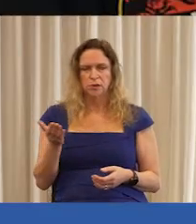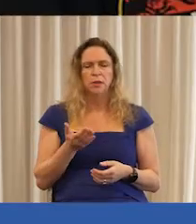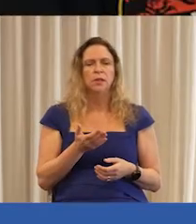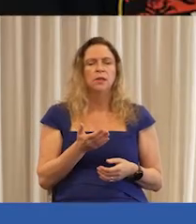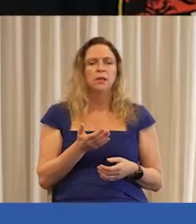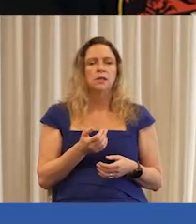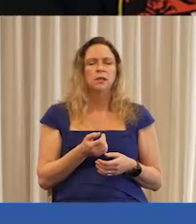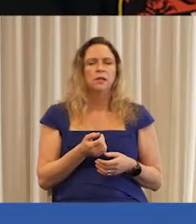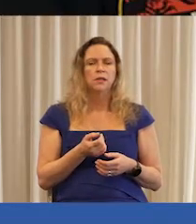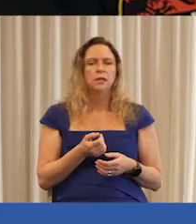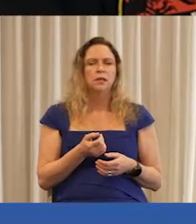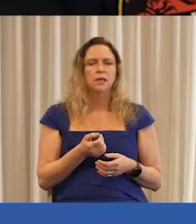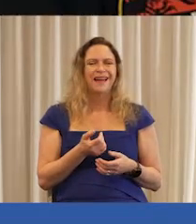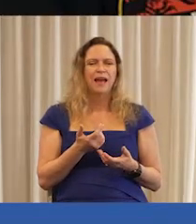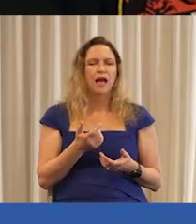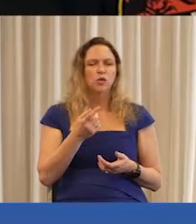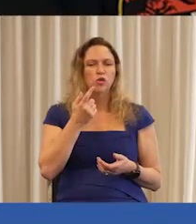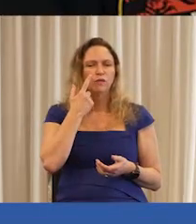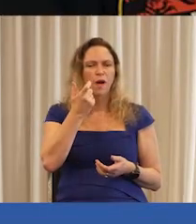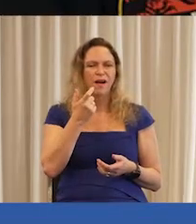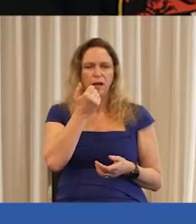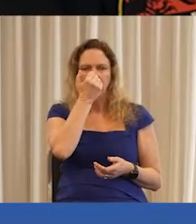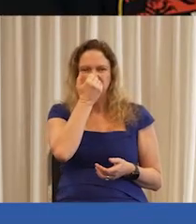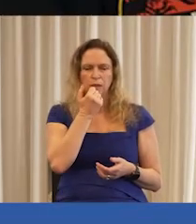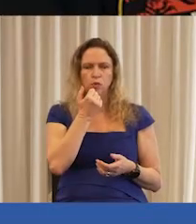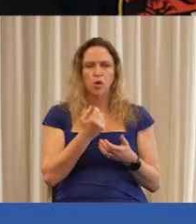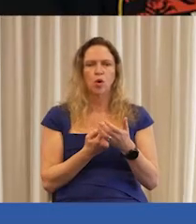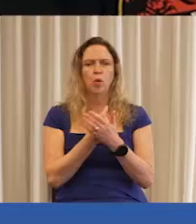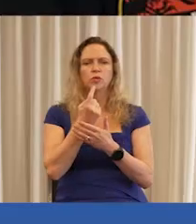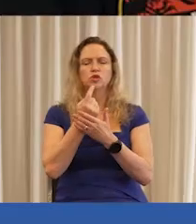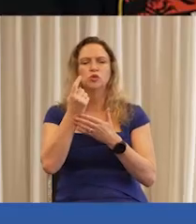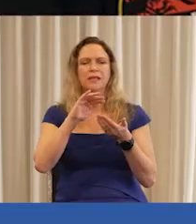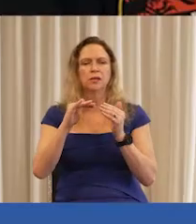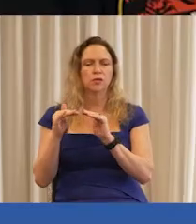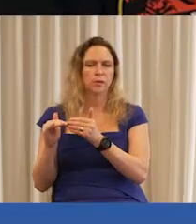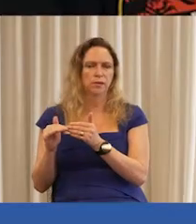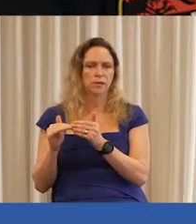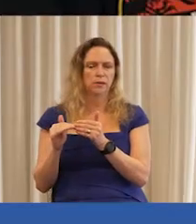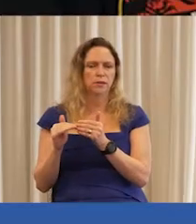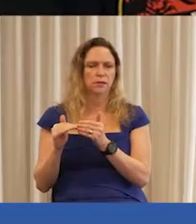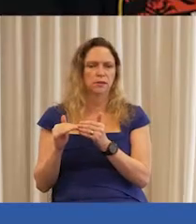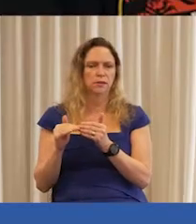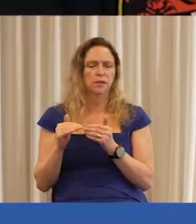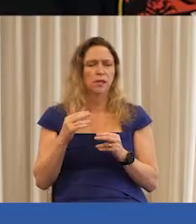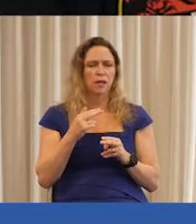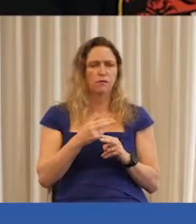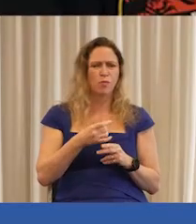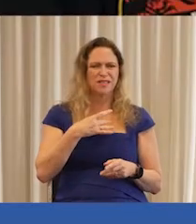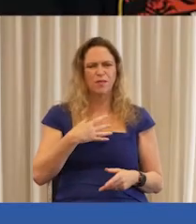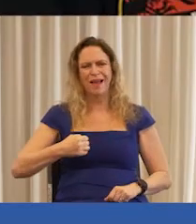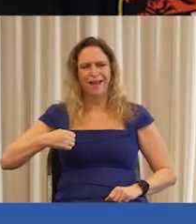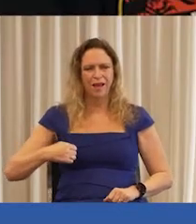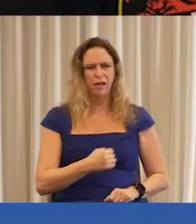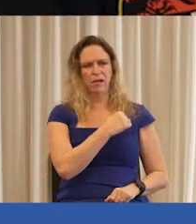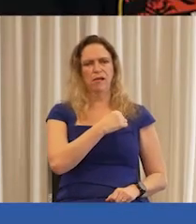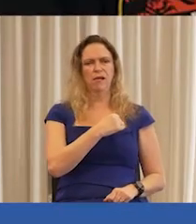do you then look out for those subtle opportunities? Because there's been many times where I've been a part of things like, oh, I missed that,